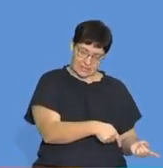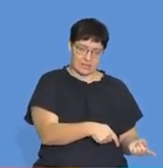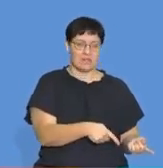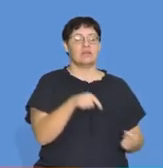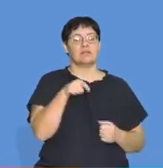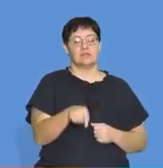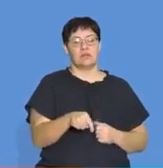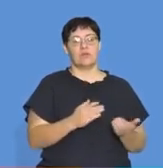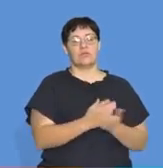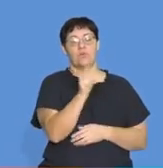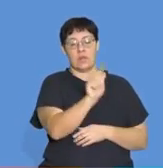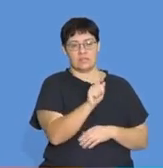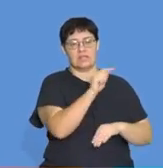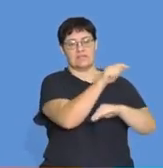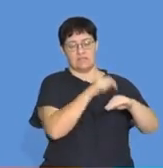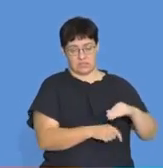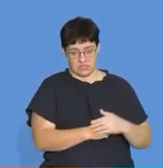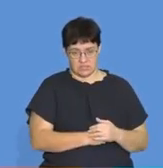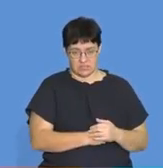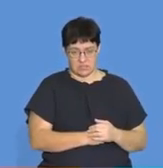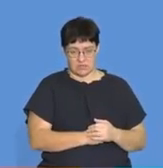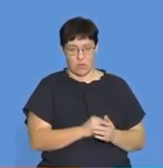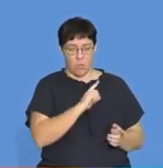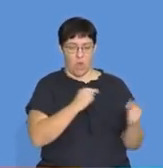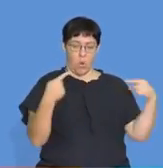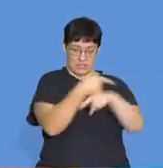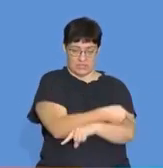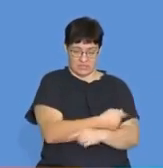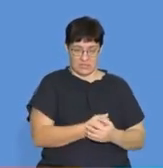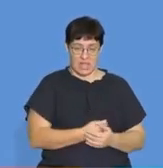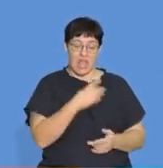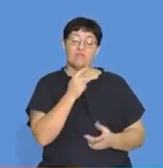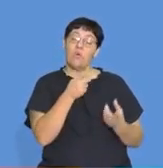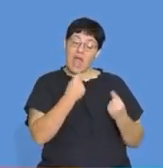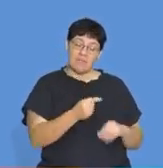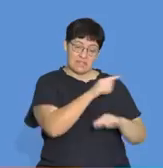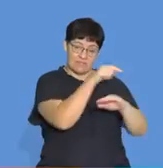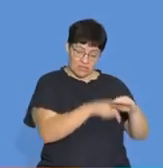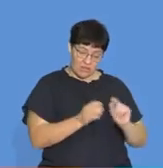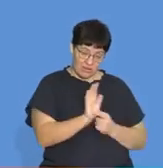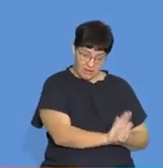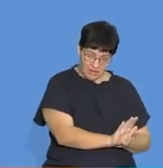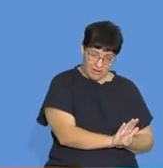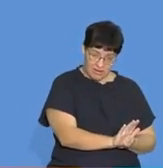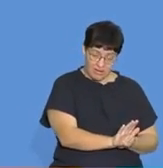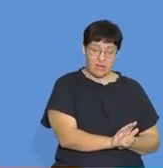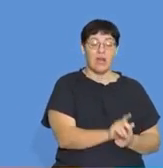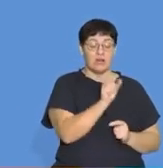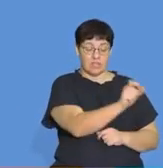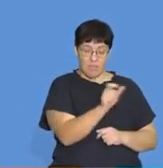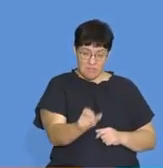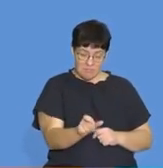multiplication using what? Division, because they are the opposites. If you have a division sign between the terms, then